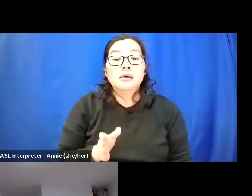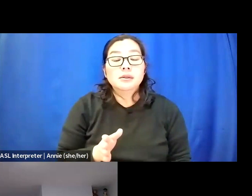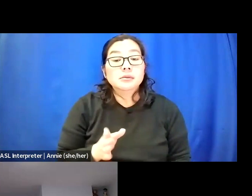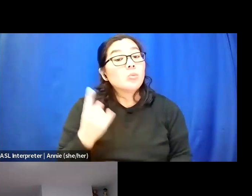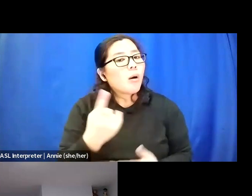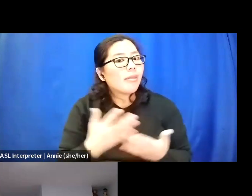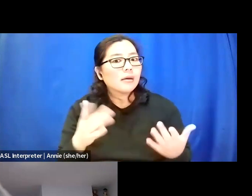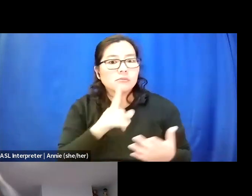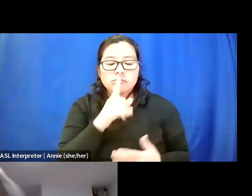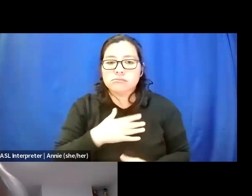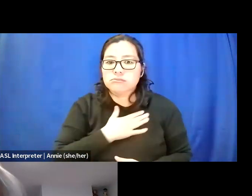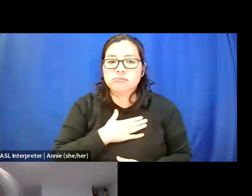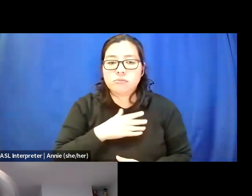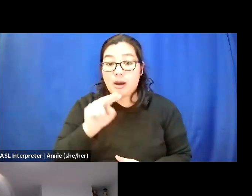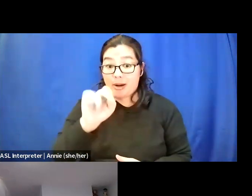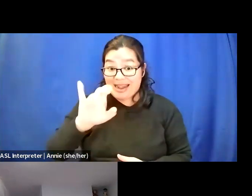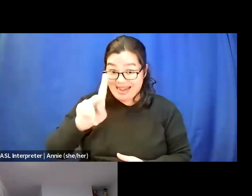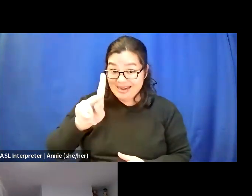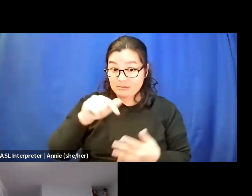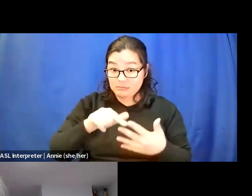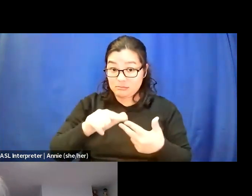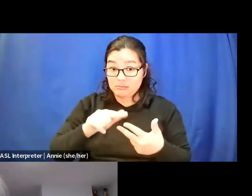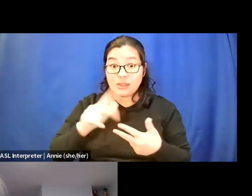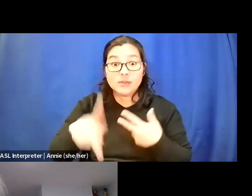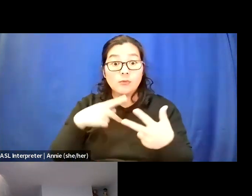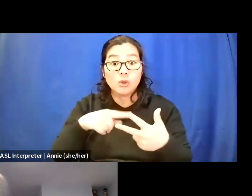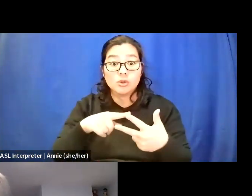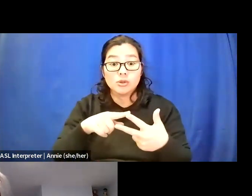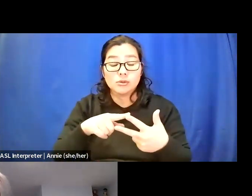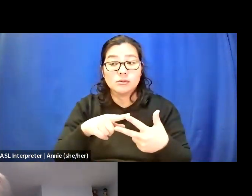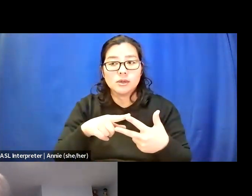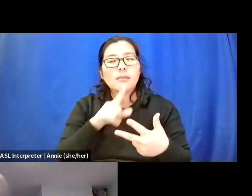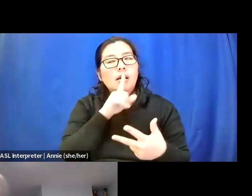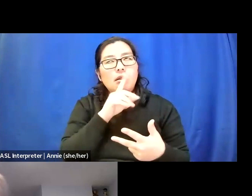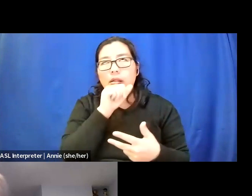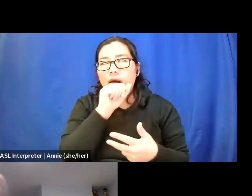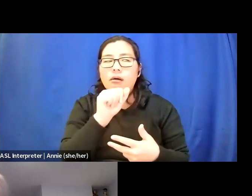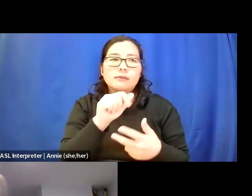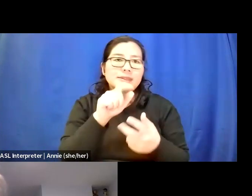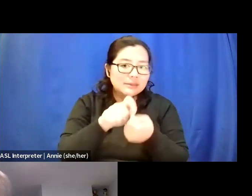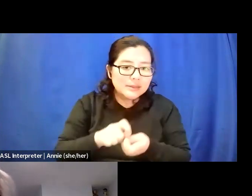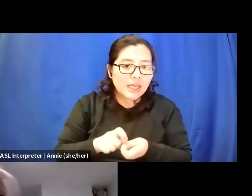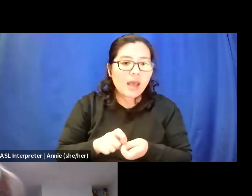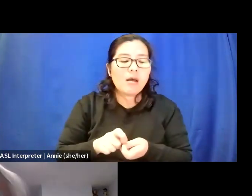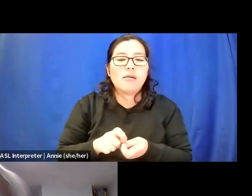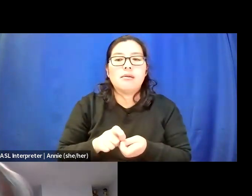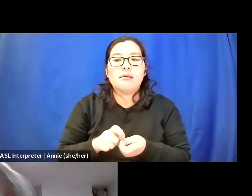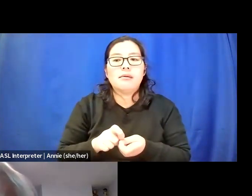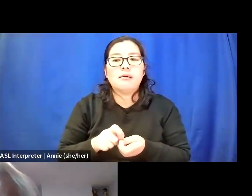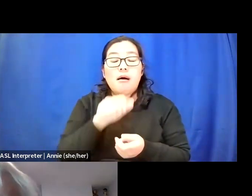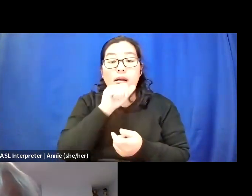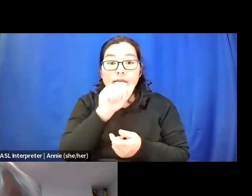really appreciated about Nick's version, I loved all the detail. I loved getting the